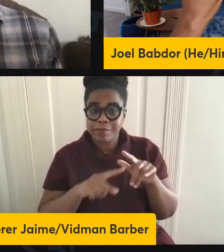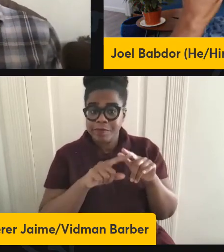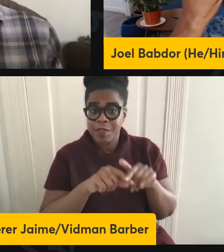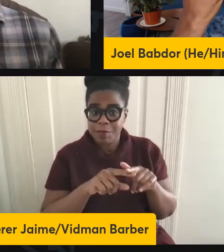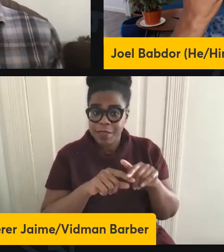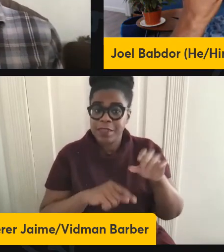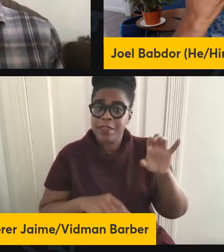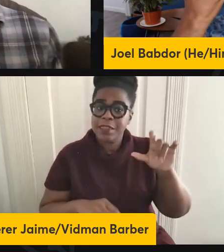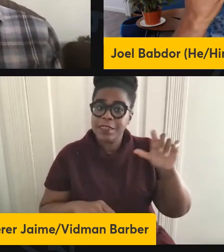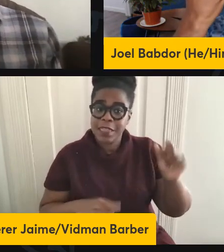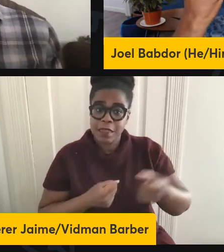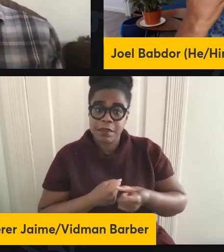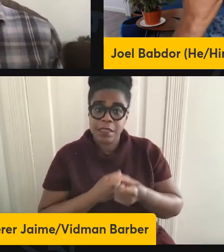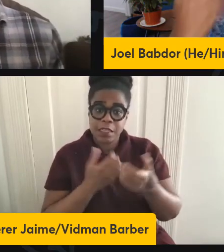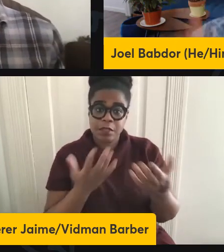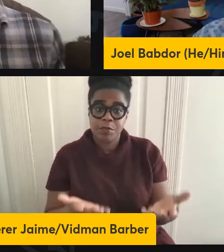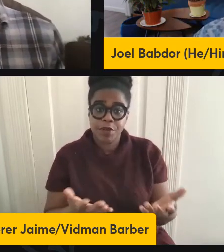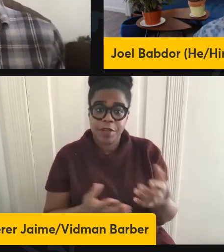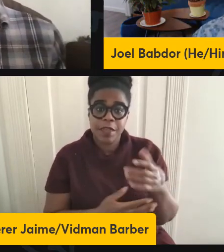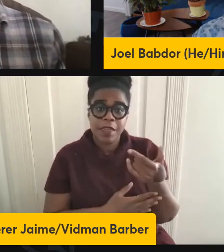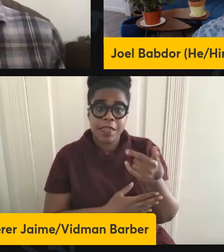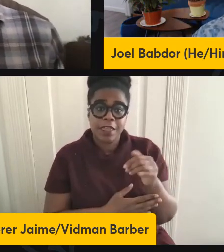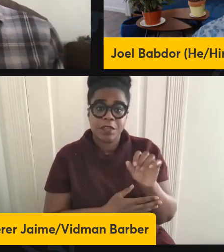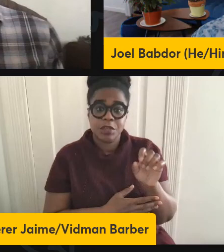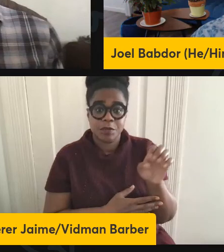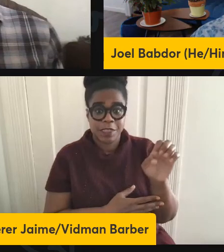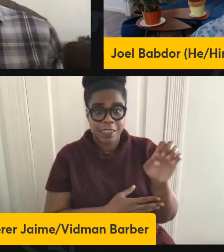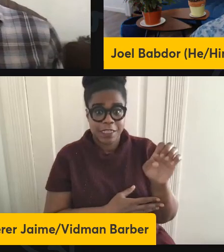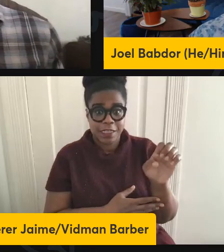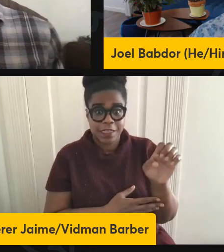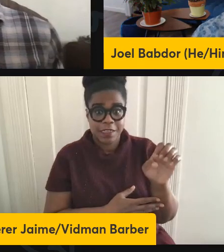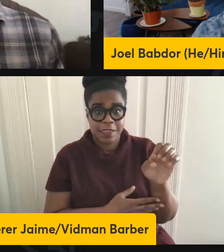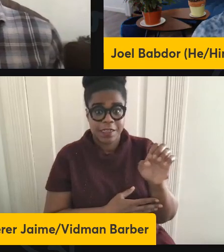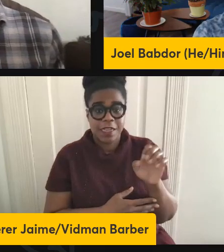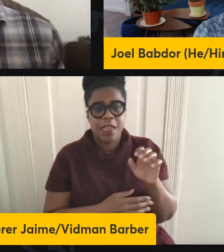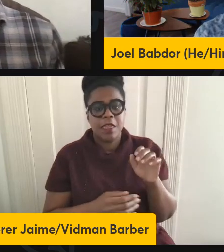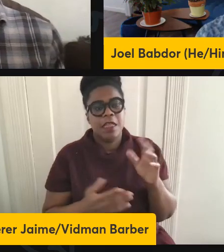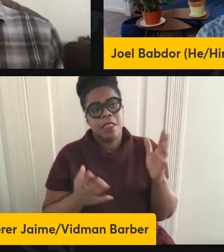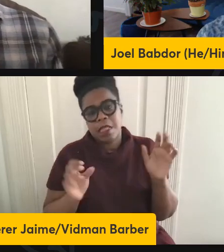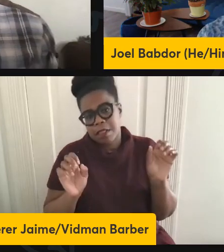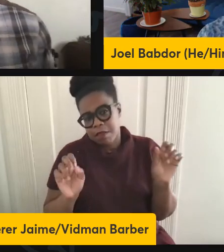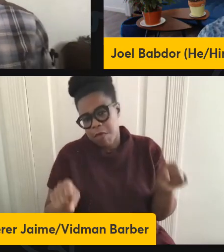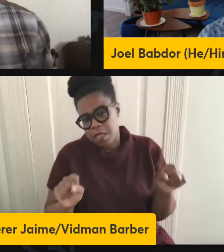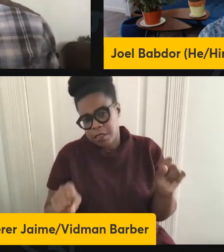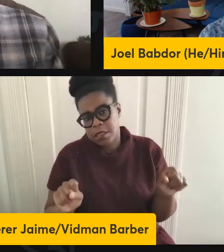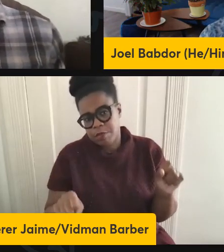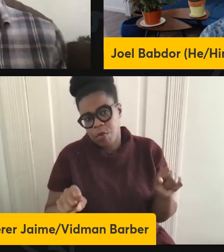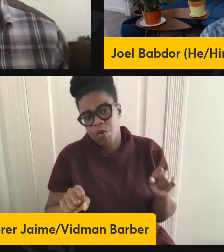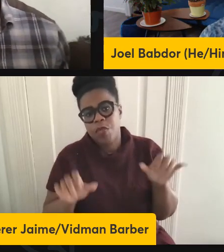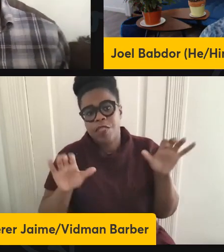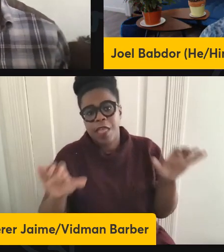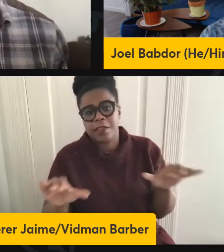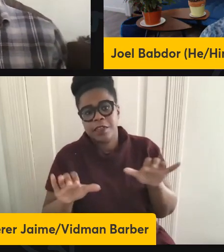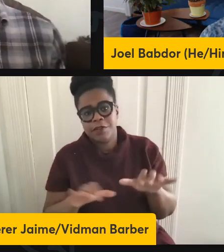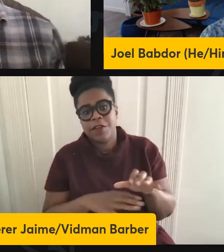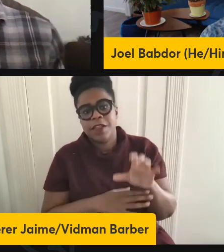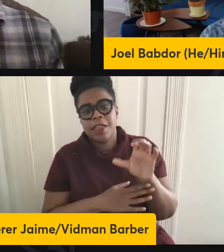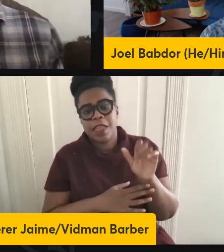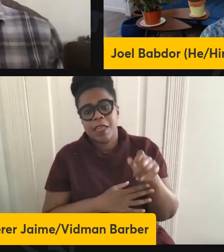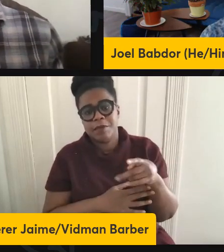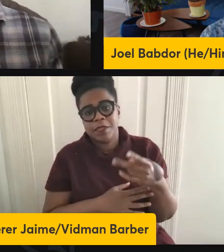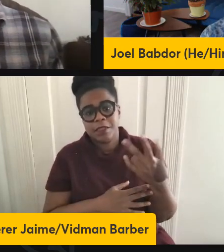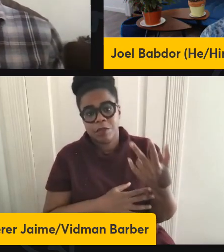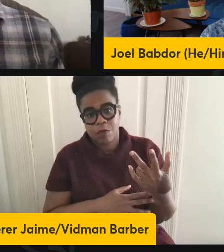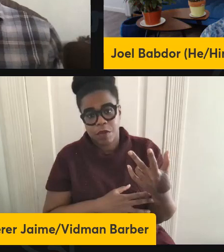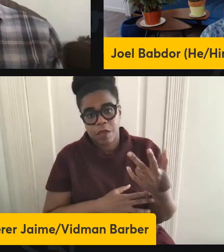cell is expressing gastromin E, then most likely it's possible that the activation of caspase-3 will